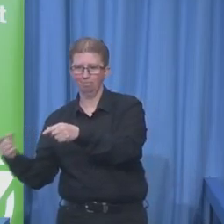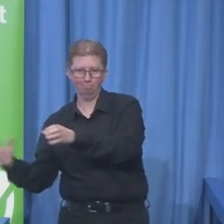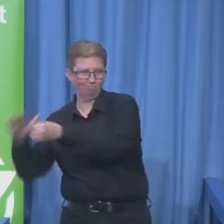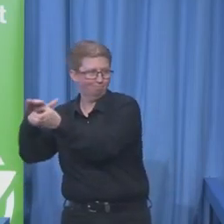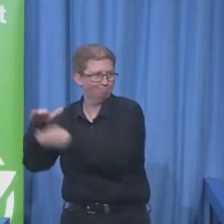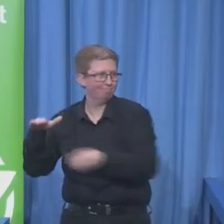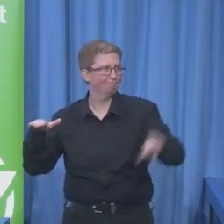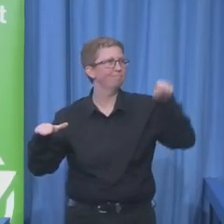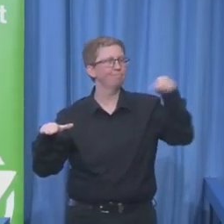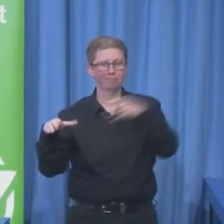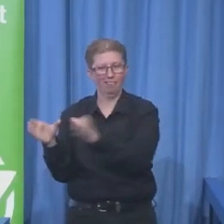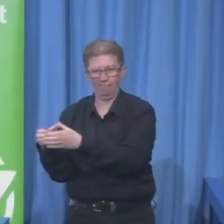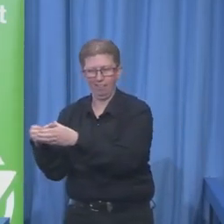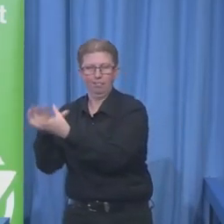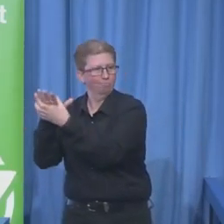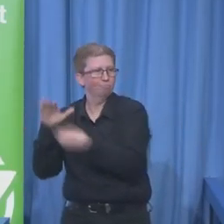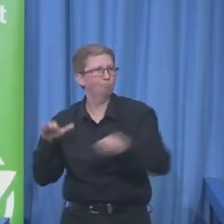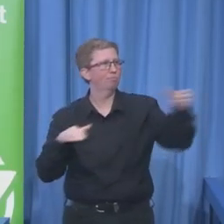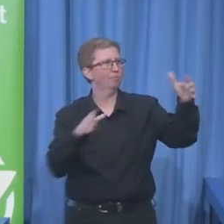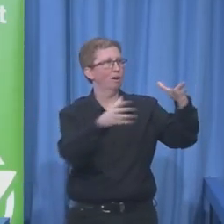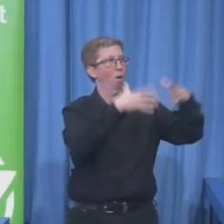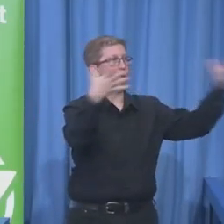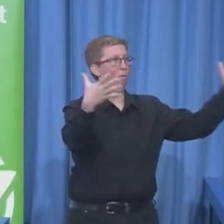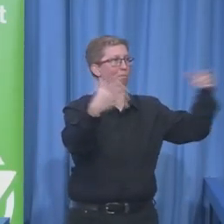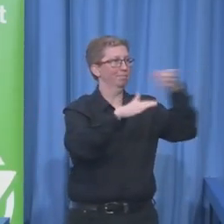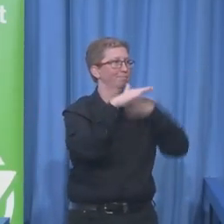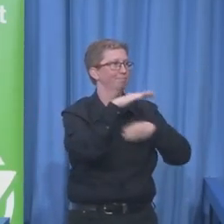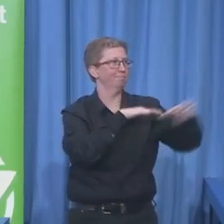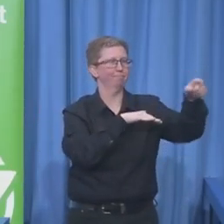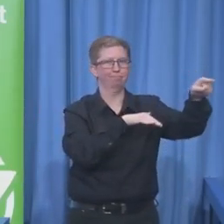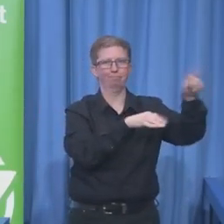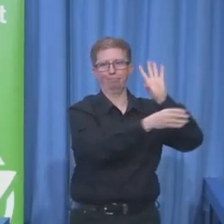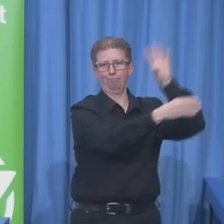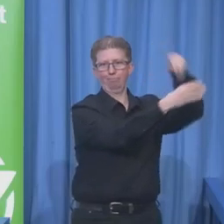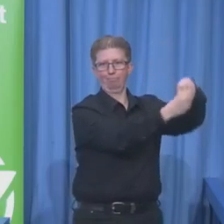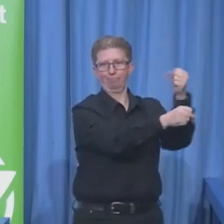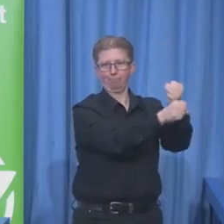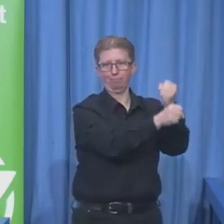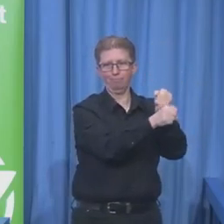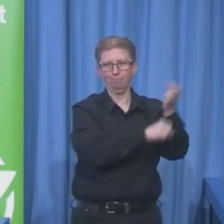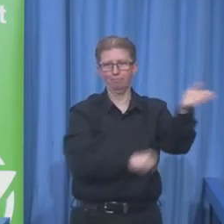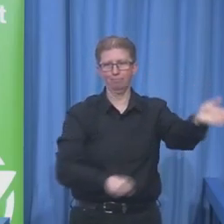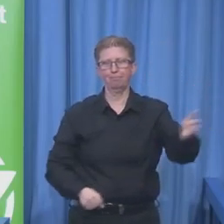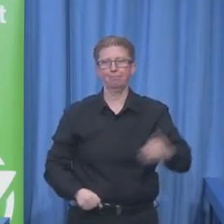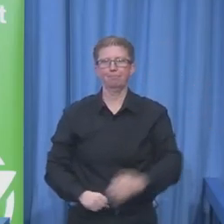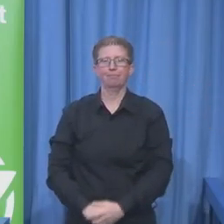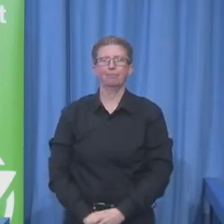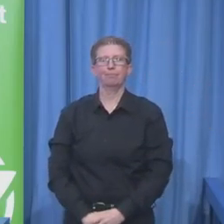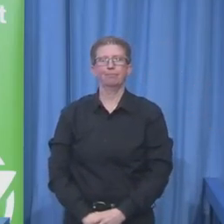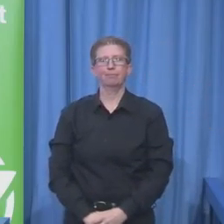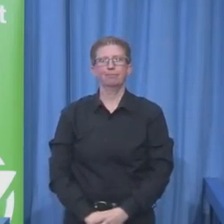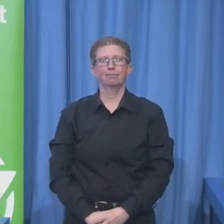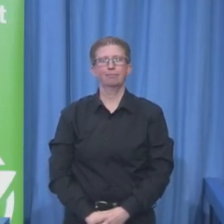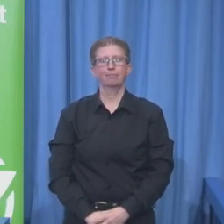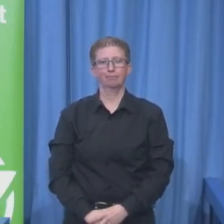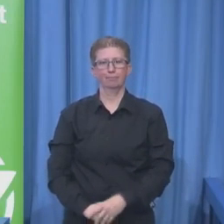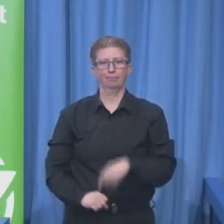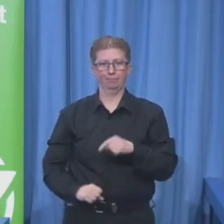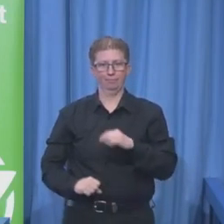Instead of only employment in workshops, the Chancenforum staff members will